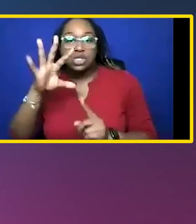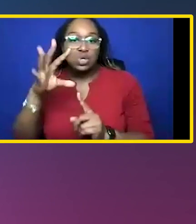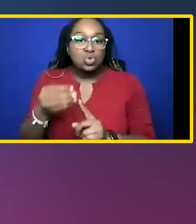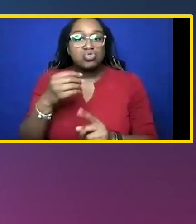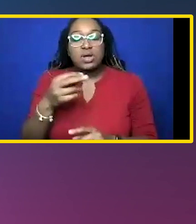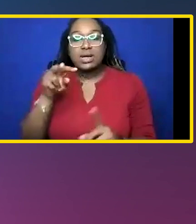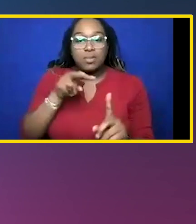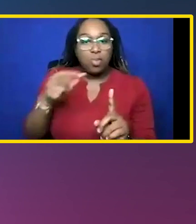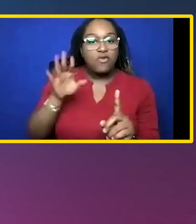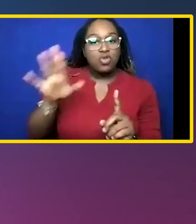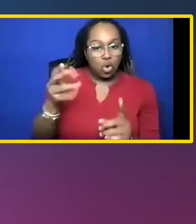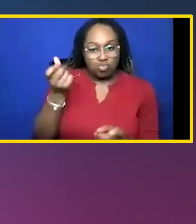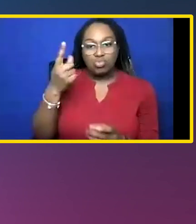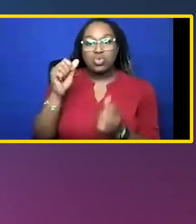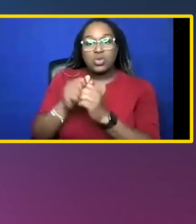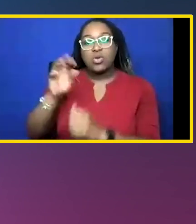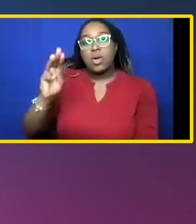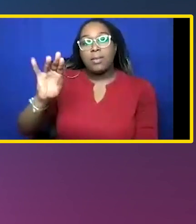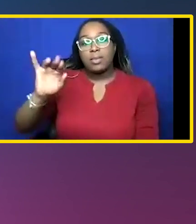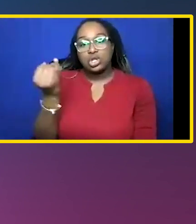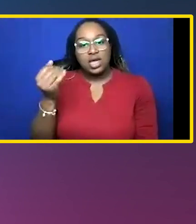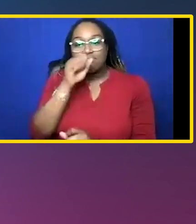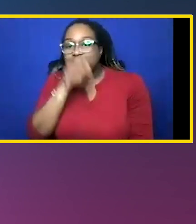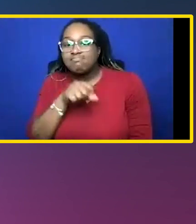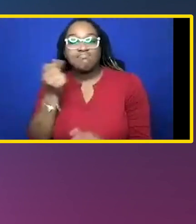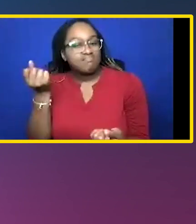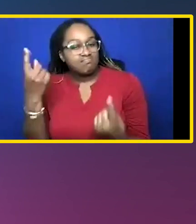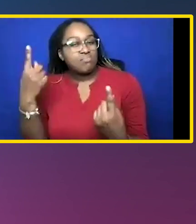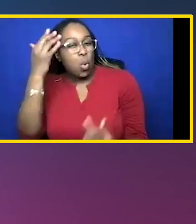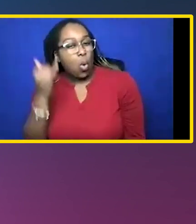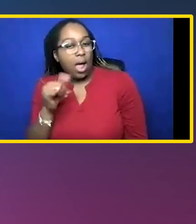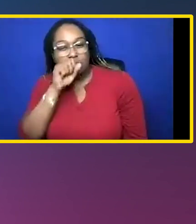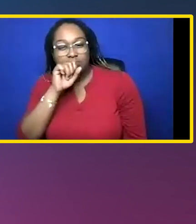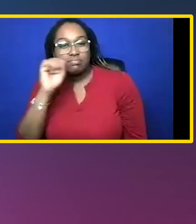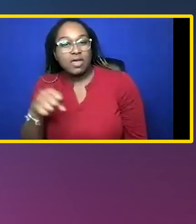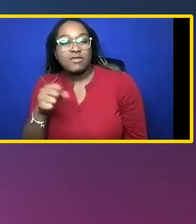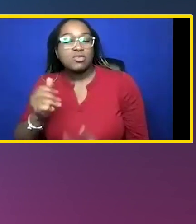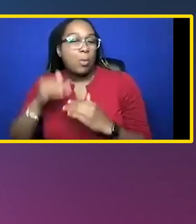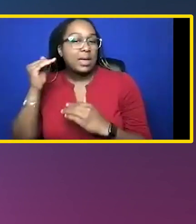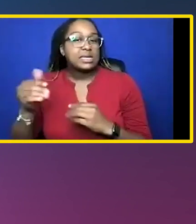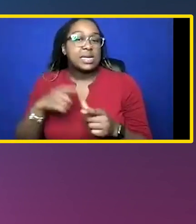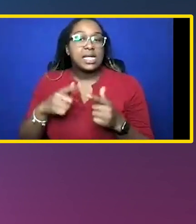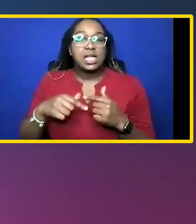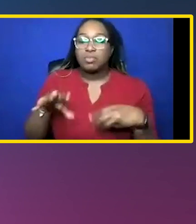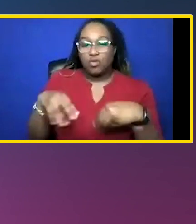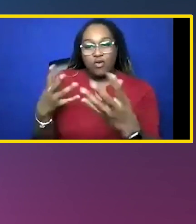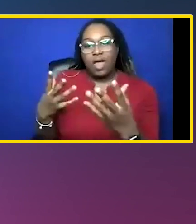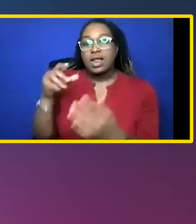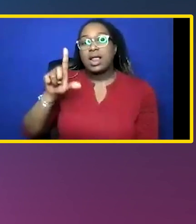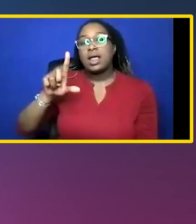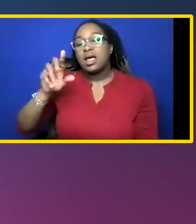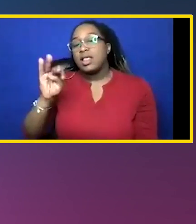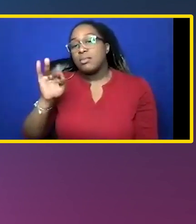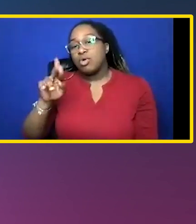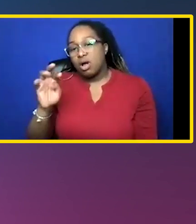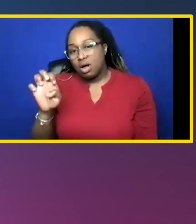see where you're coming from with your MJ love, and let me understand why you love him so much. And then let me give you some of LeBron, and